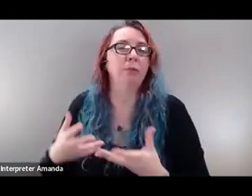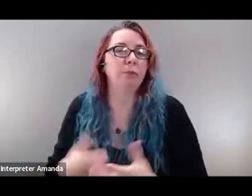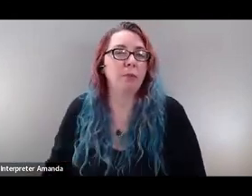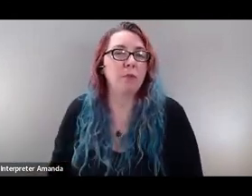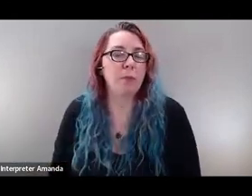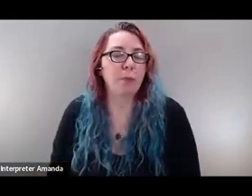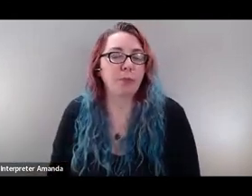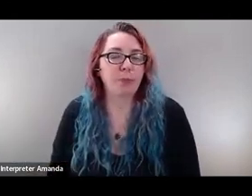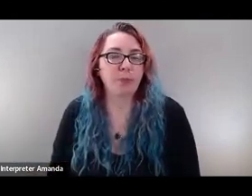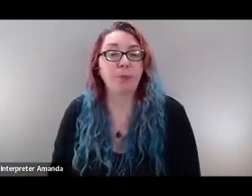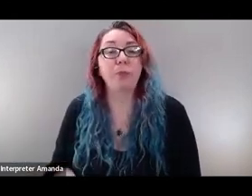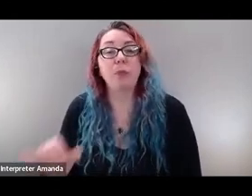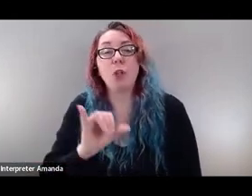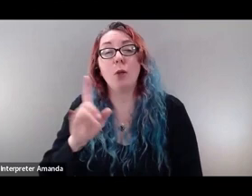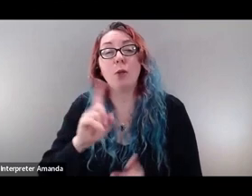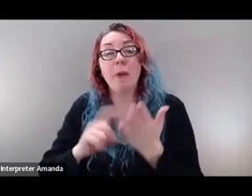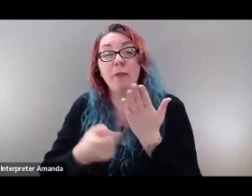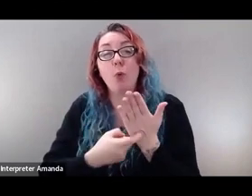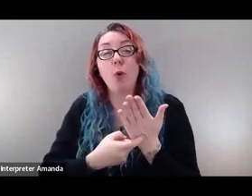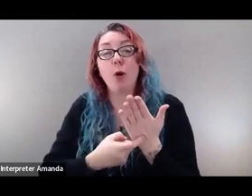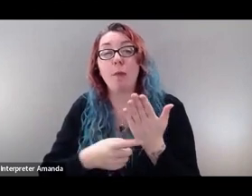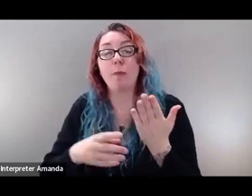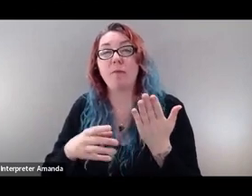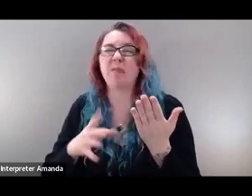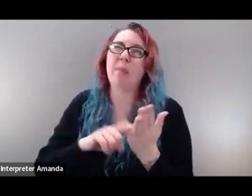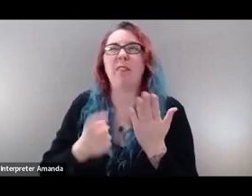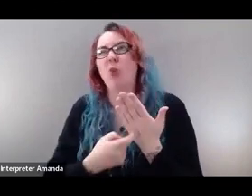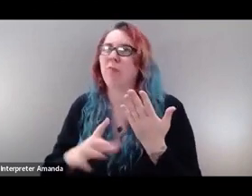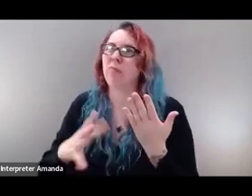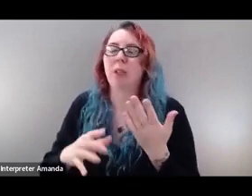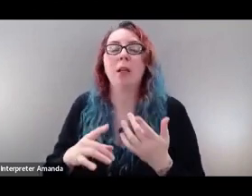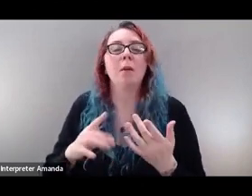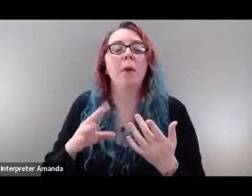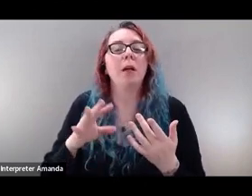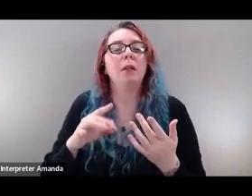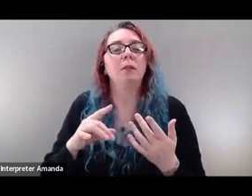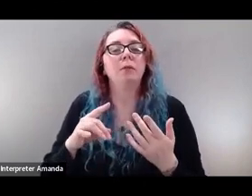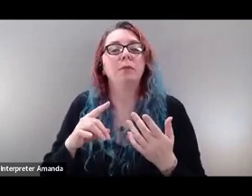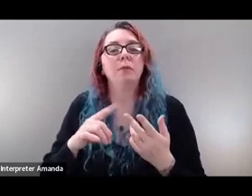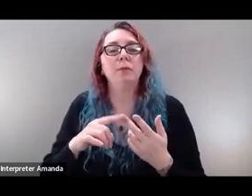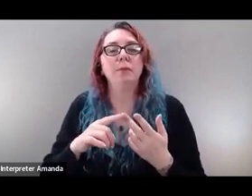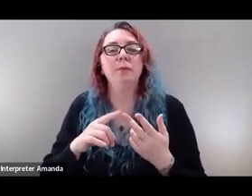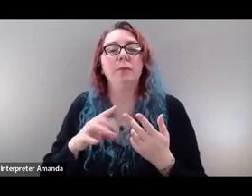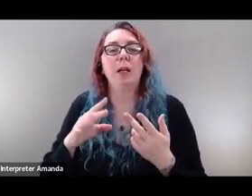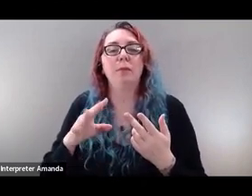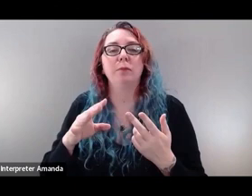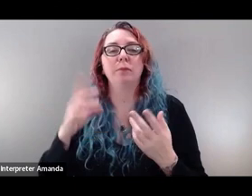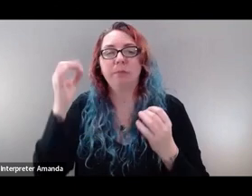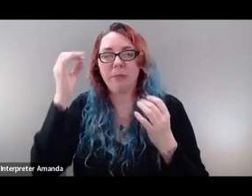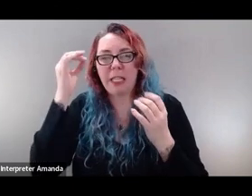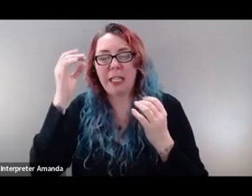And then the sort of metaphor, although I think about it a bit more than a metaphor, but of thinking to plants and stolons